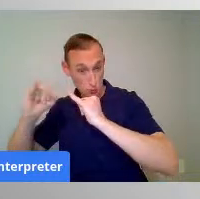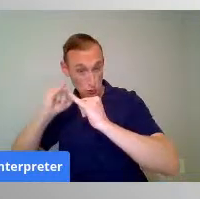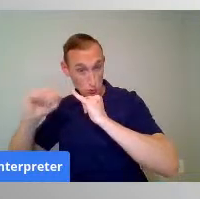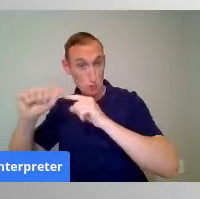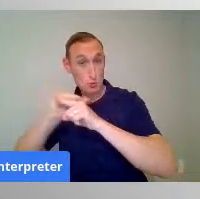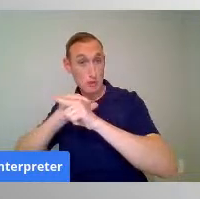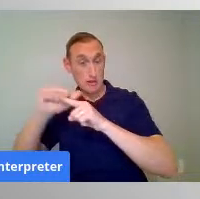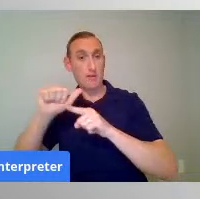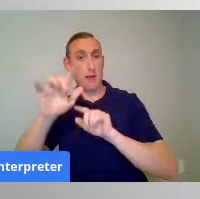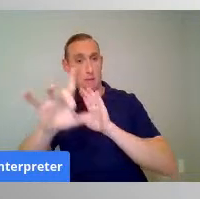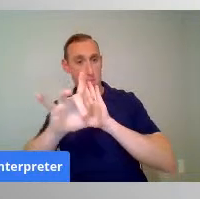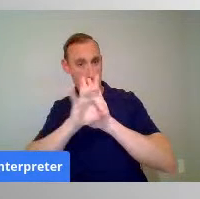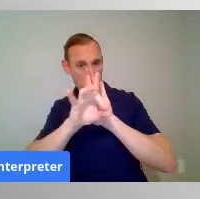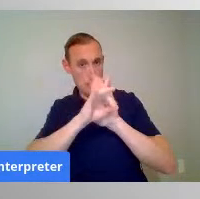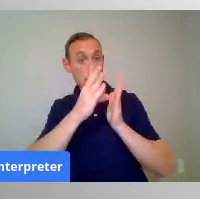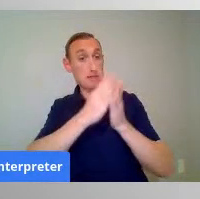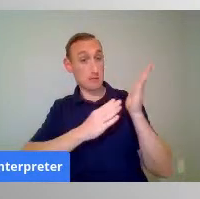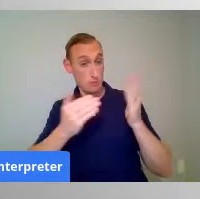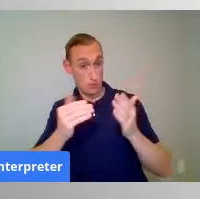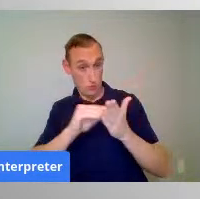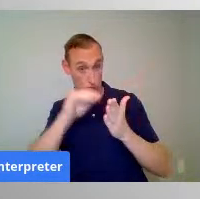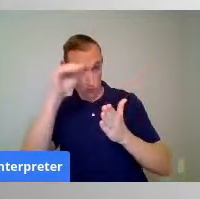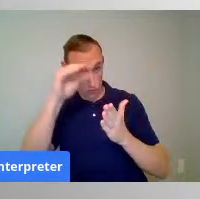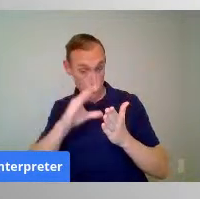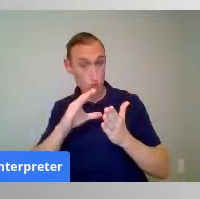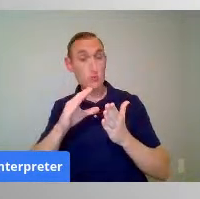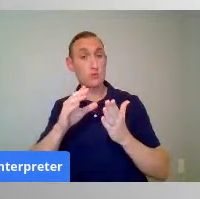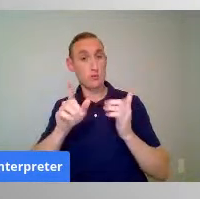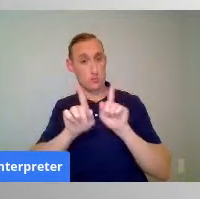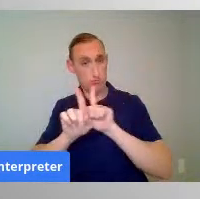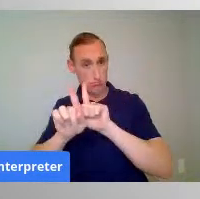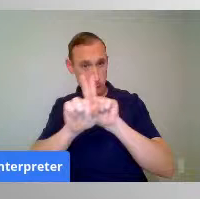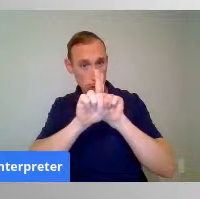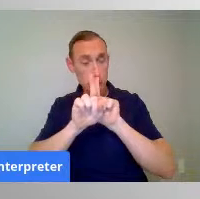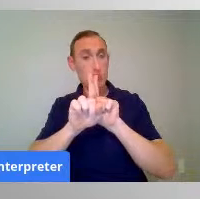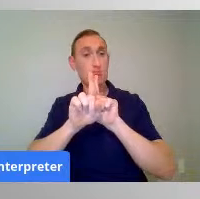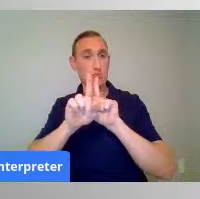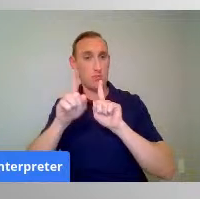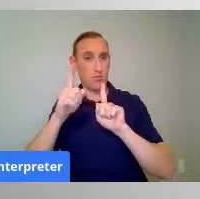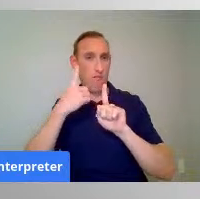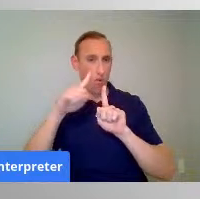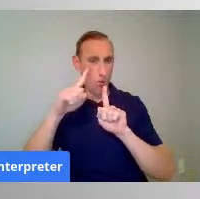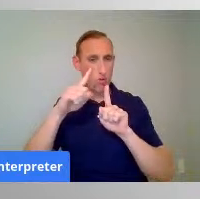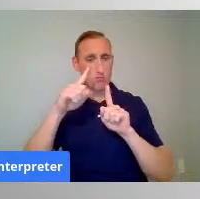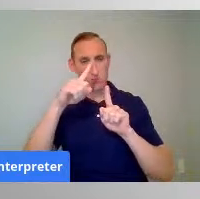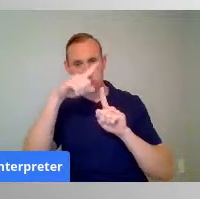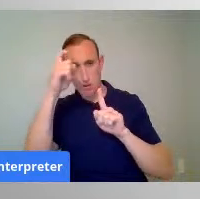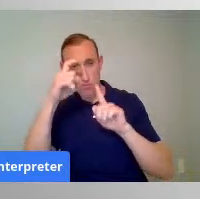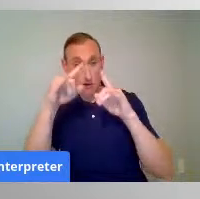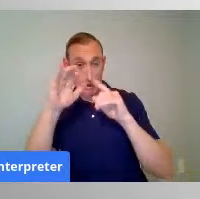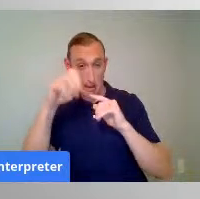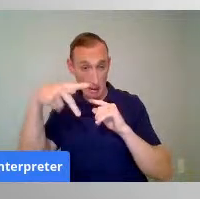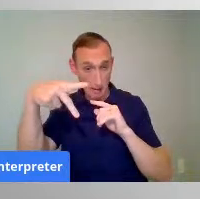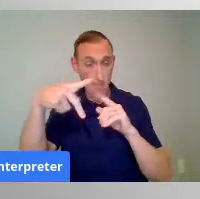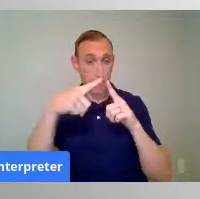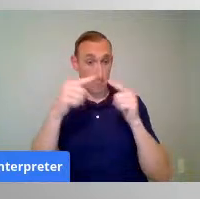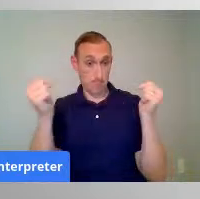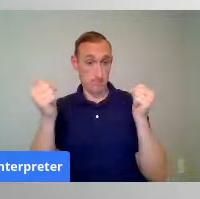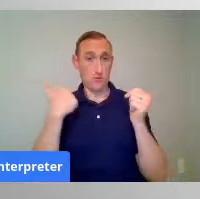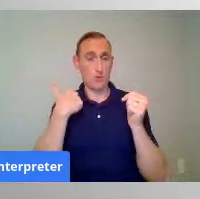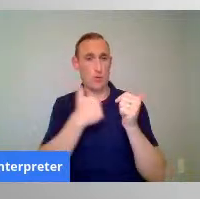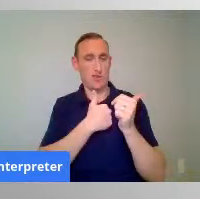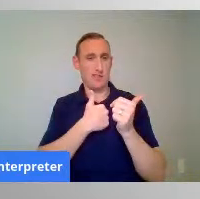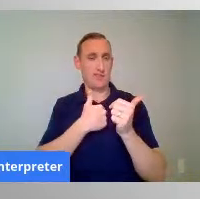some shadowing and some engagement in our programs and camps in the summer. So we're talking about ways where we can bring